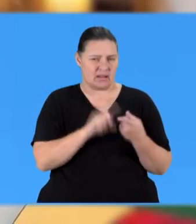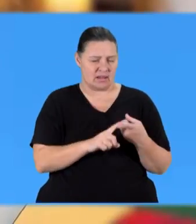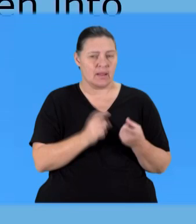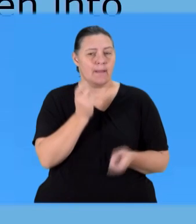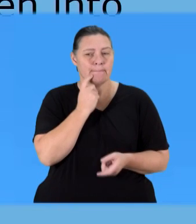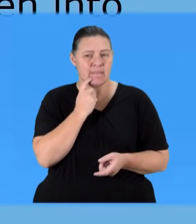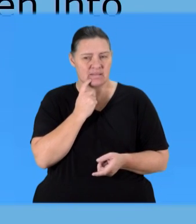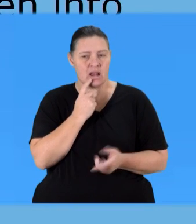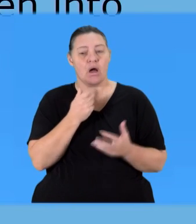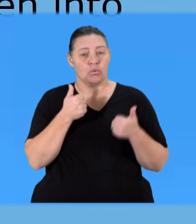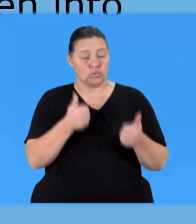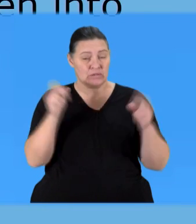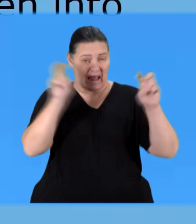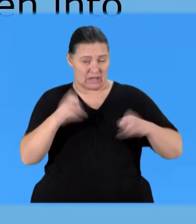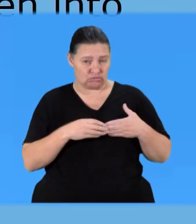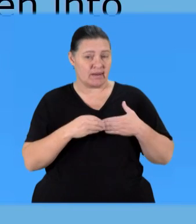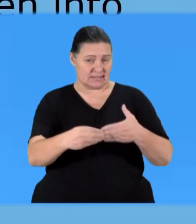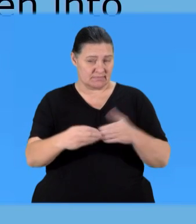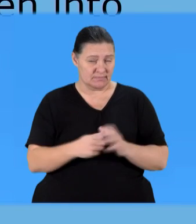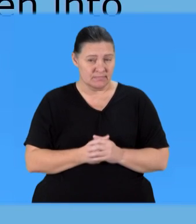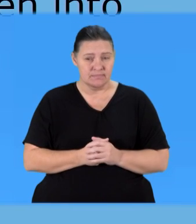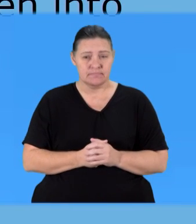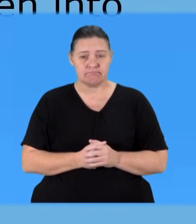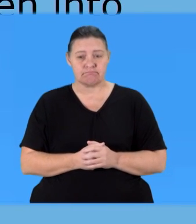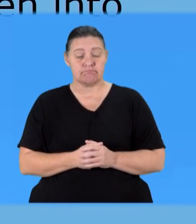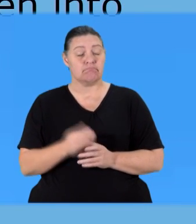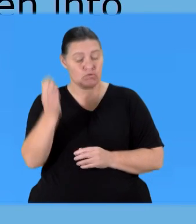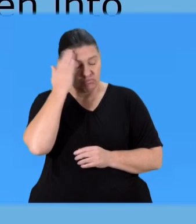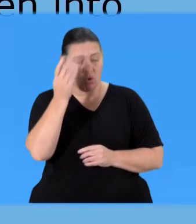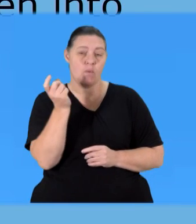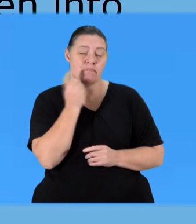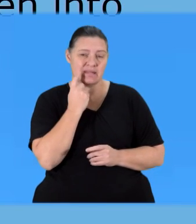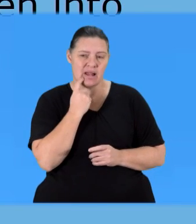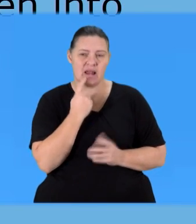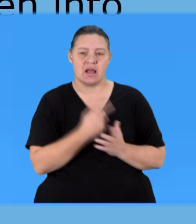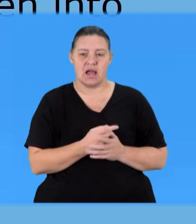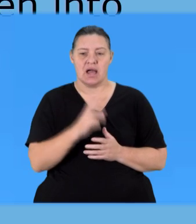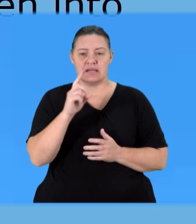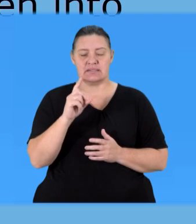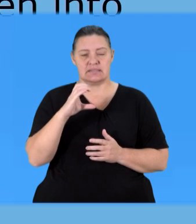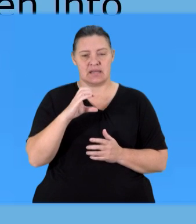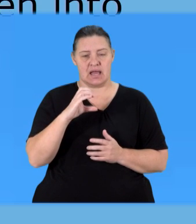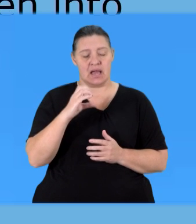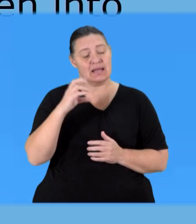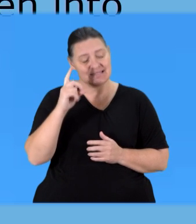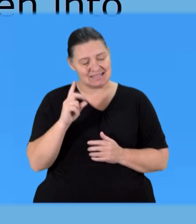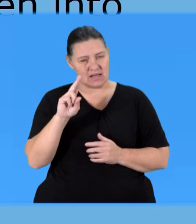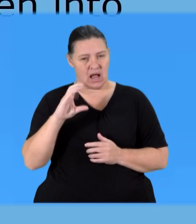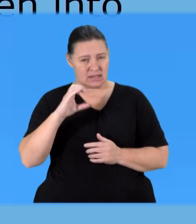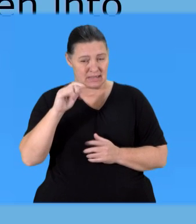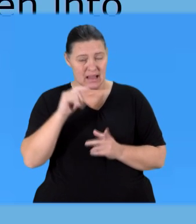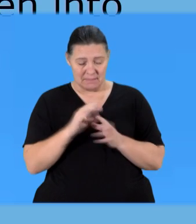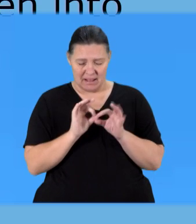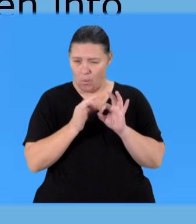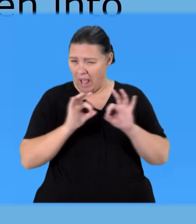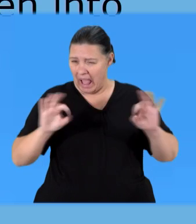that metals are good conductors of electricity. We also know that metals are ductile, which means that they can be made